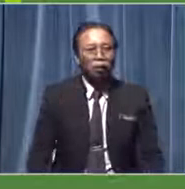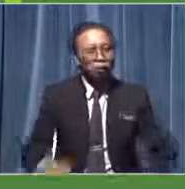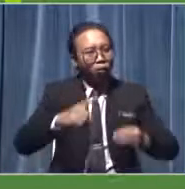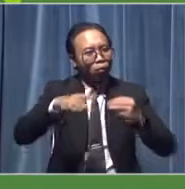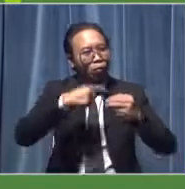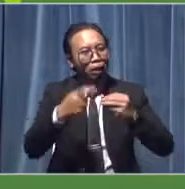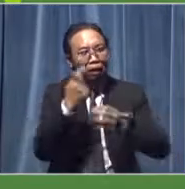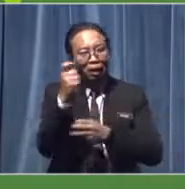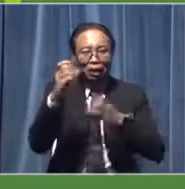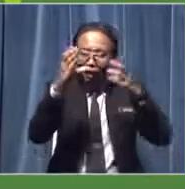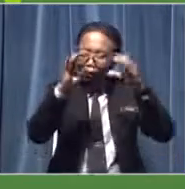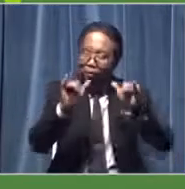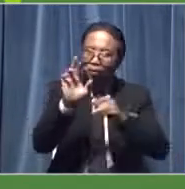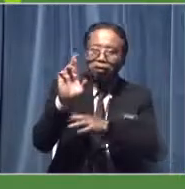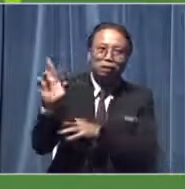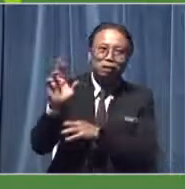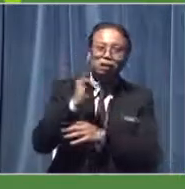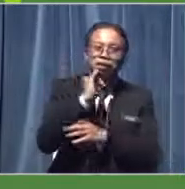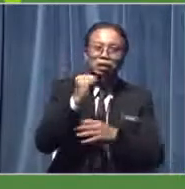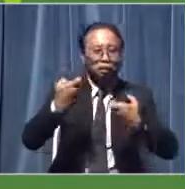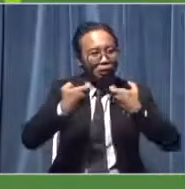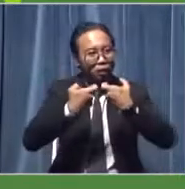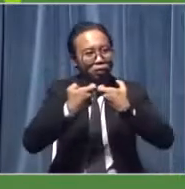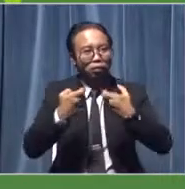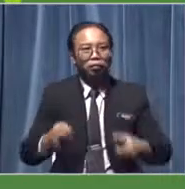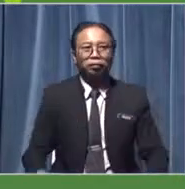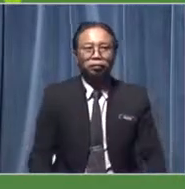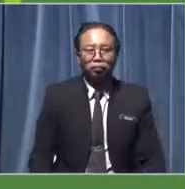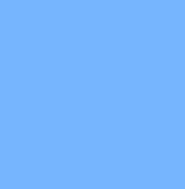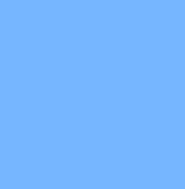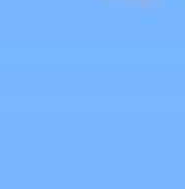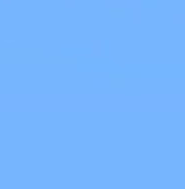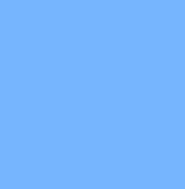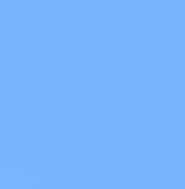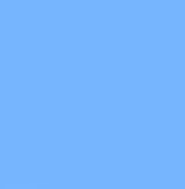when the capacitor is charged.